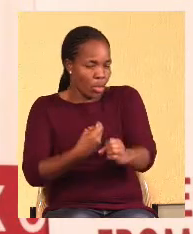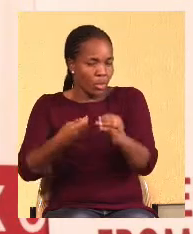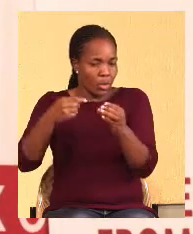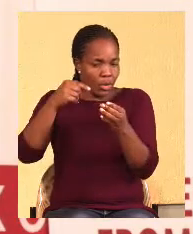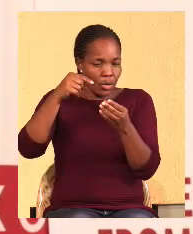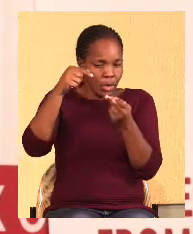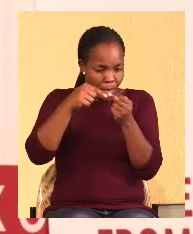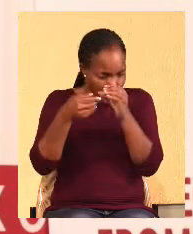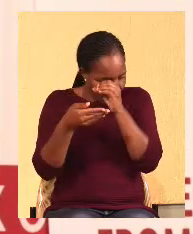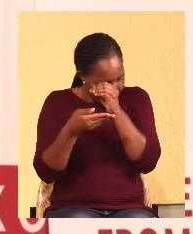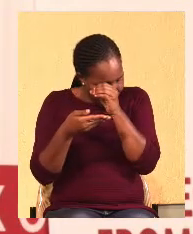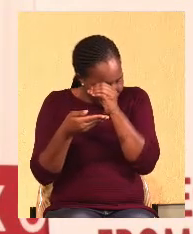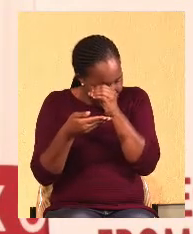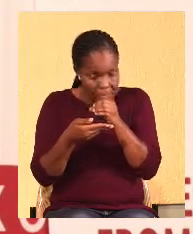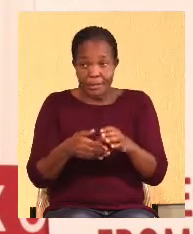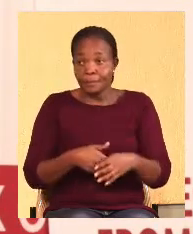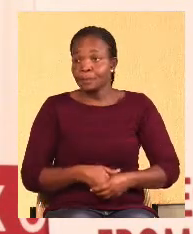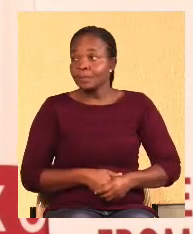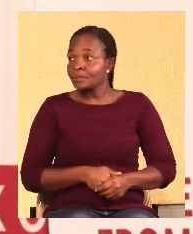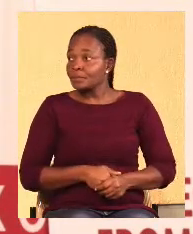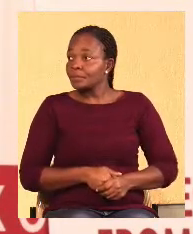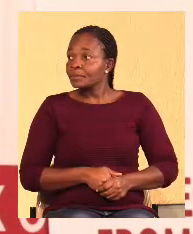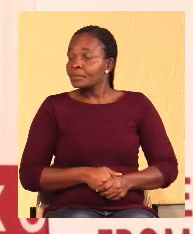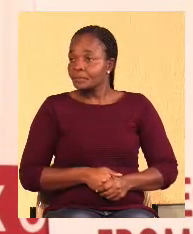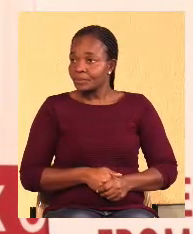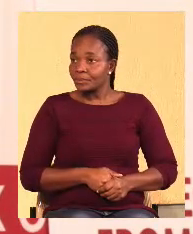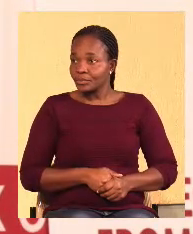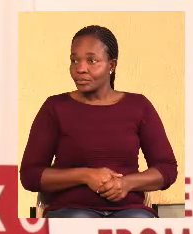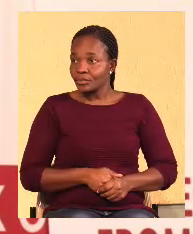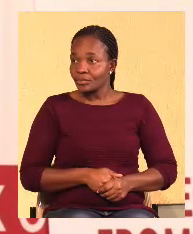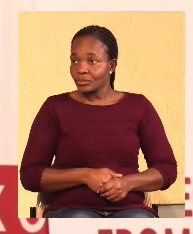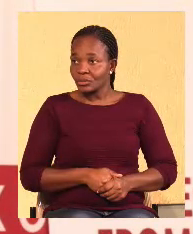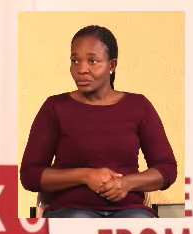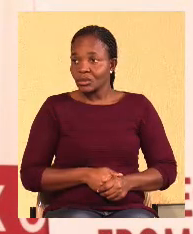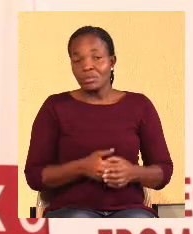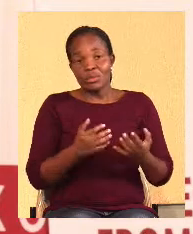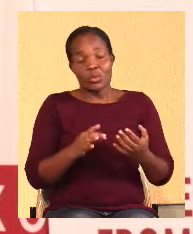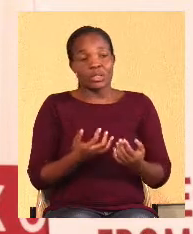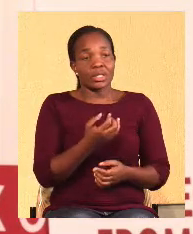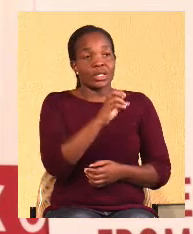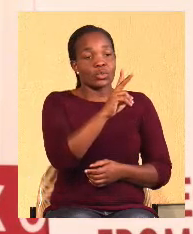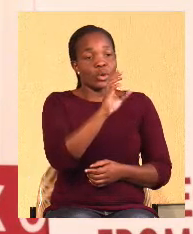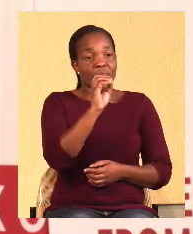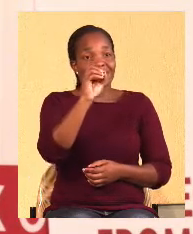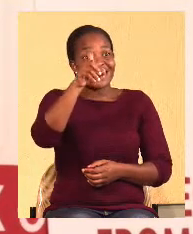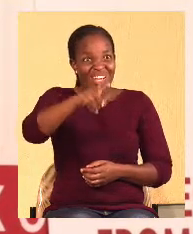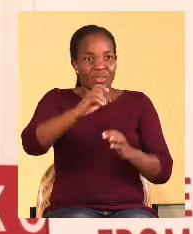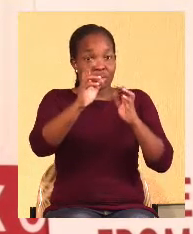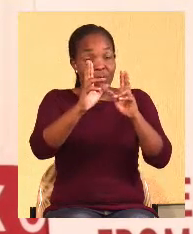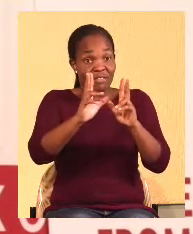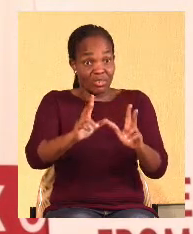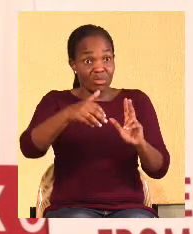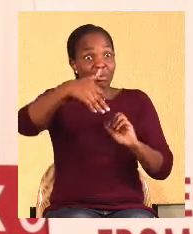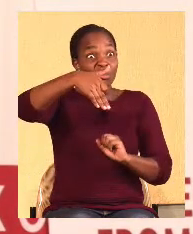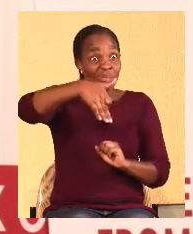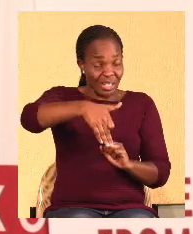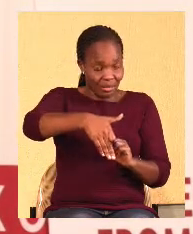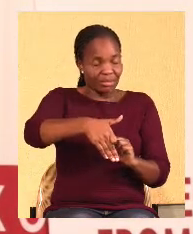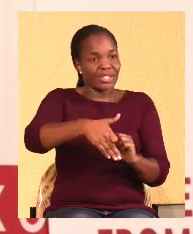our target is to get more than 200,000 people tested in Namibia